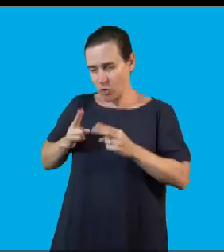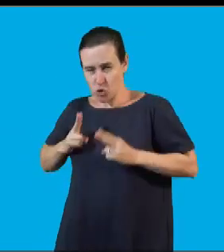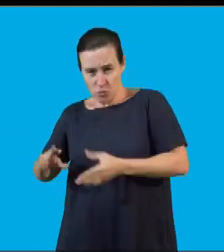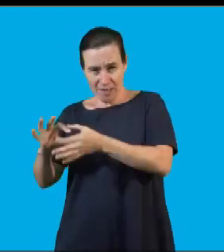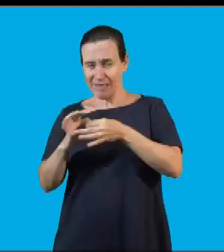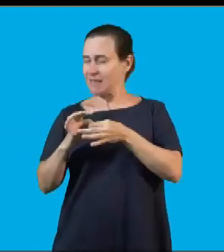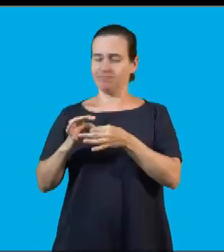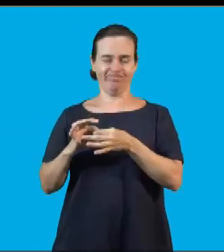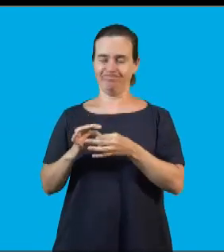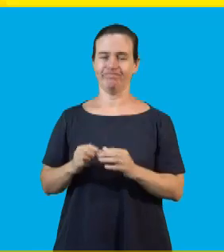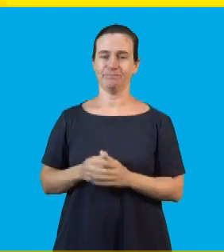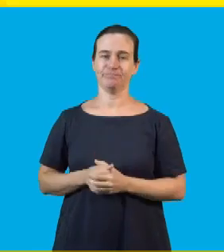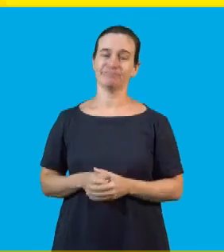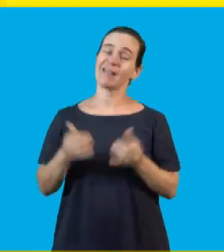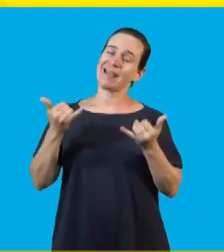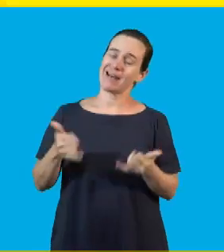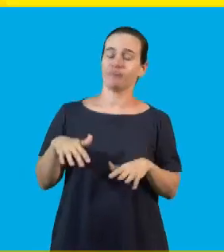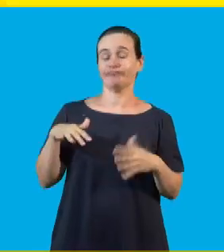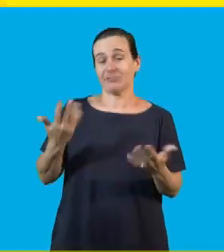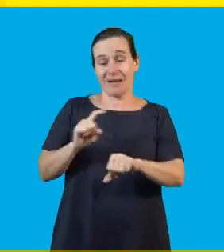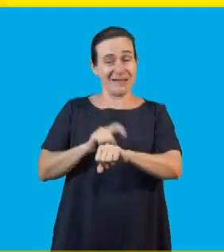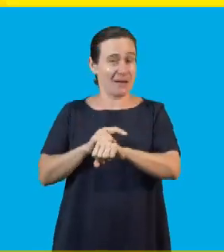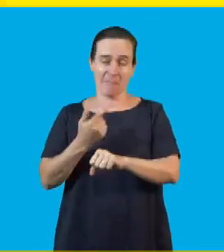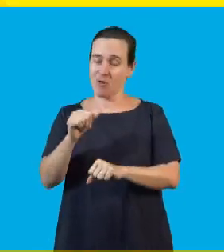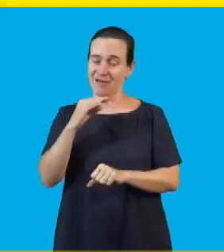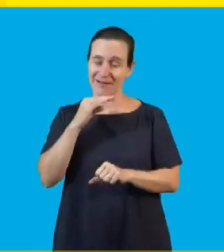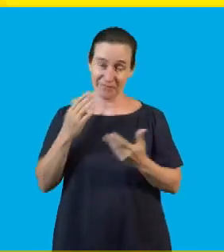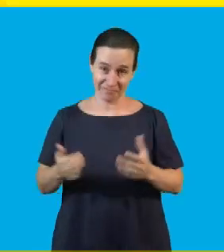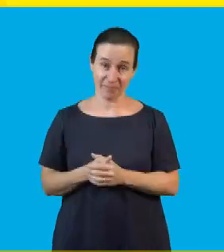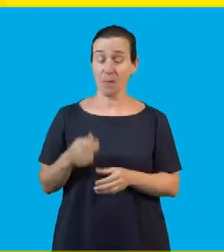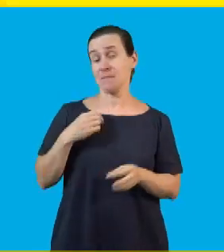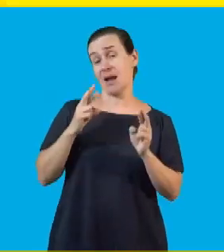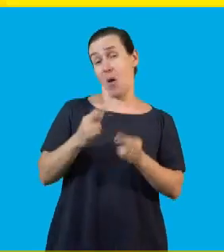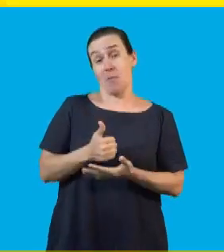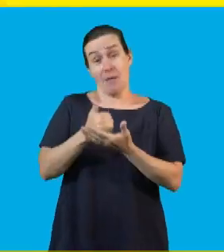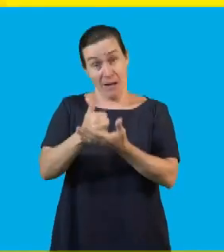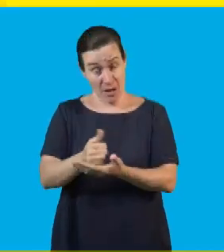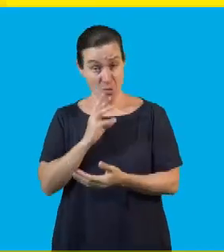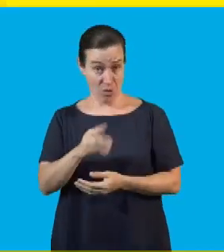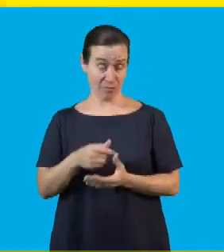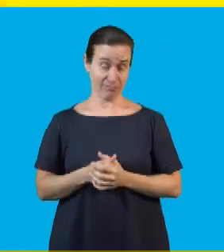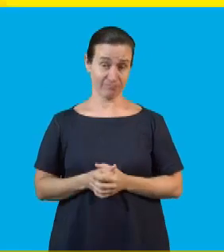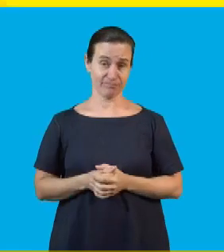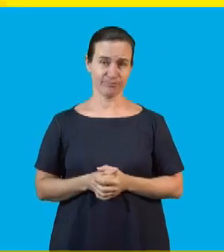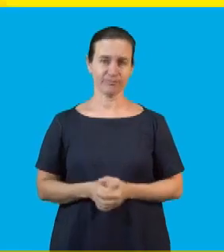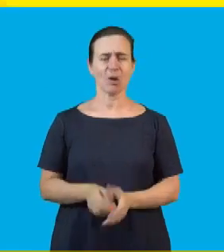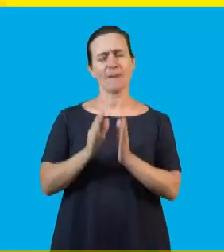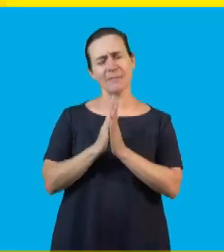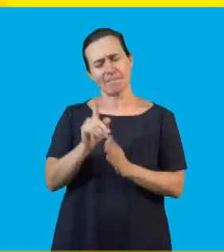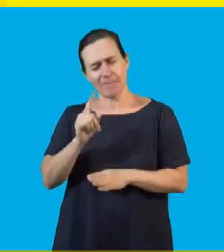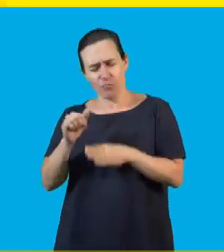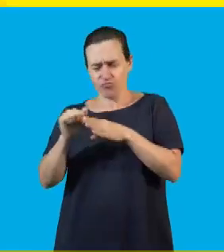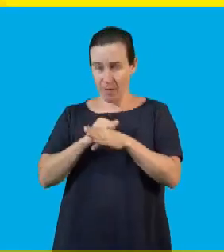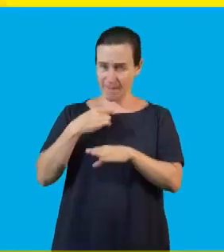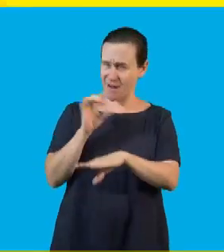interaction in healthcare. That is all we have time for today, grade 12s. I hope that this will help you in your next exam. Please